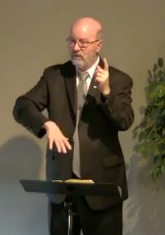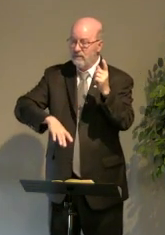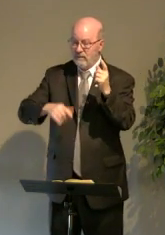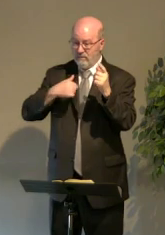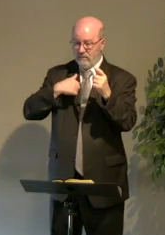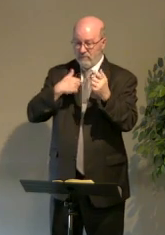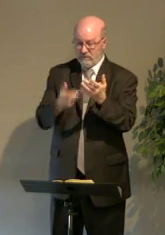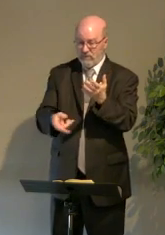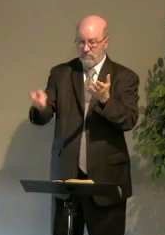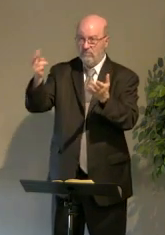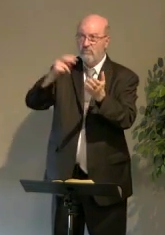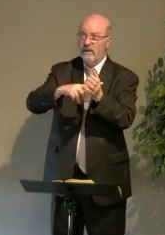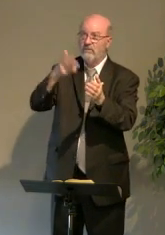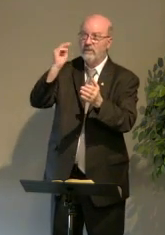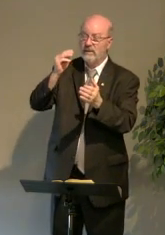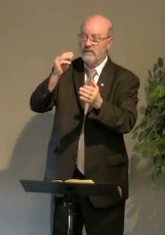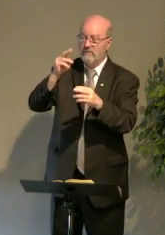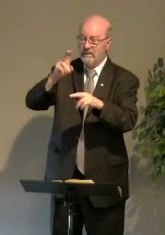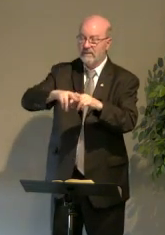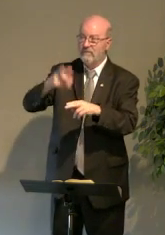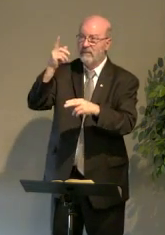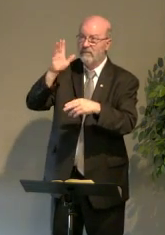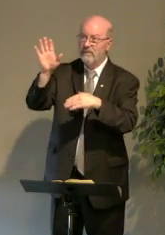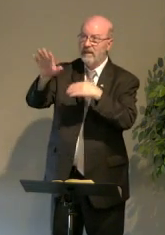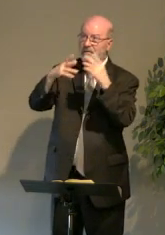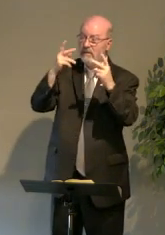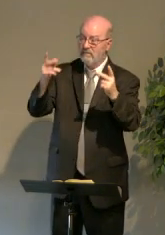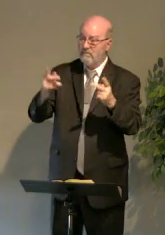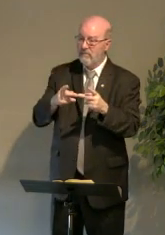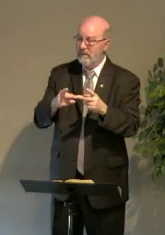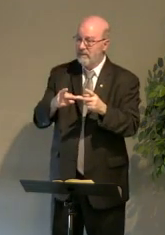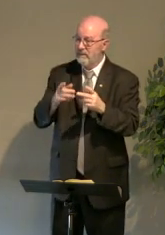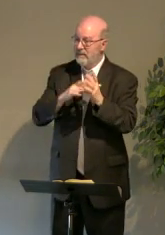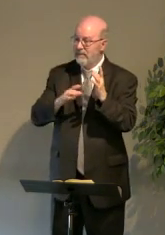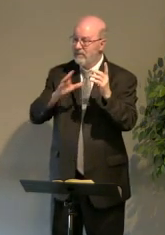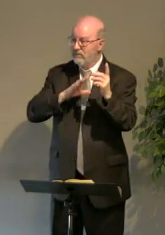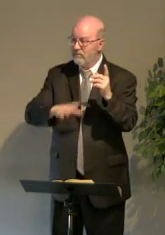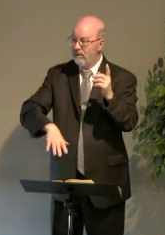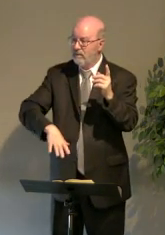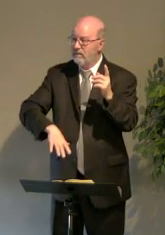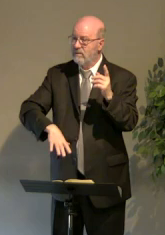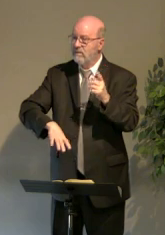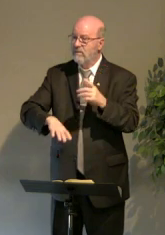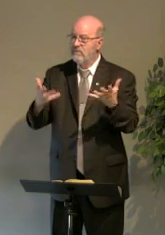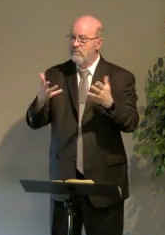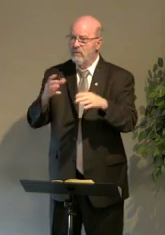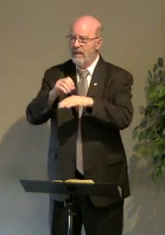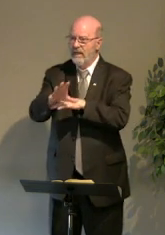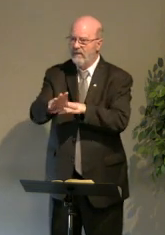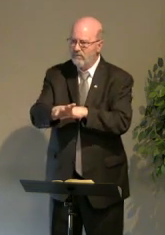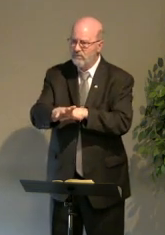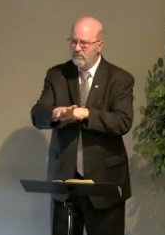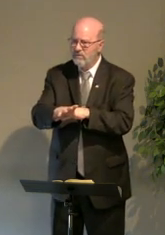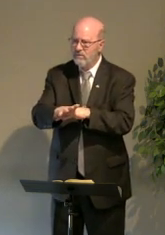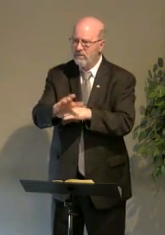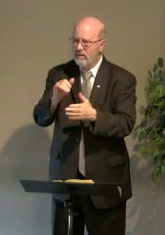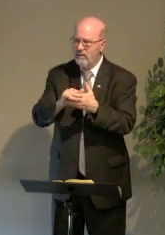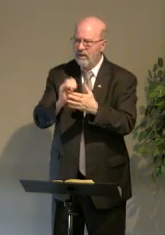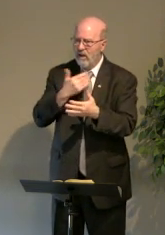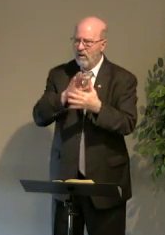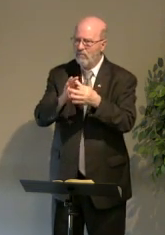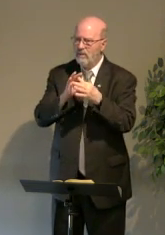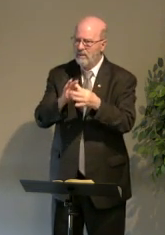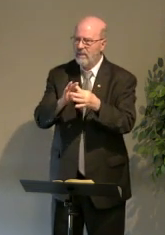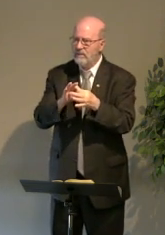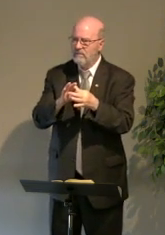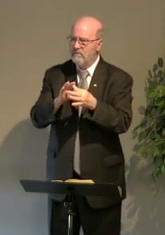been raised with him and seated with him in heavenly places in Jesus Christ, well, then what impact has that on our